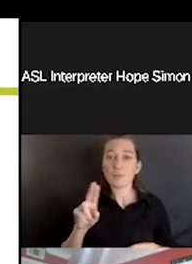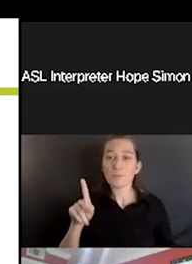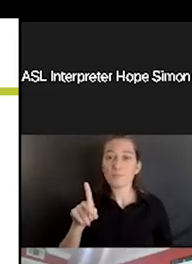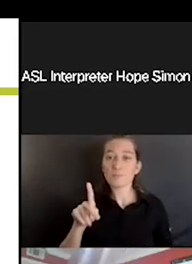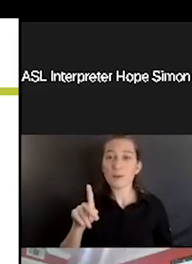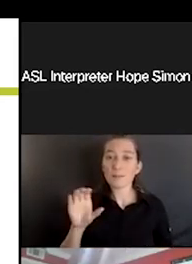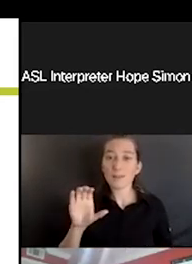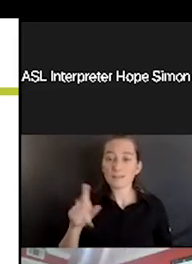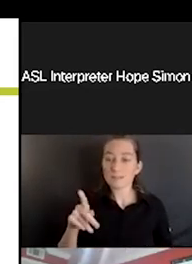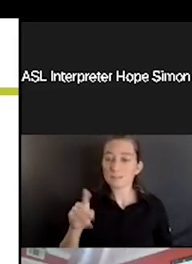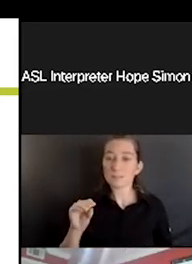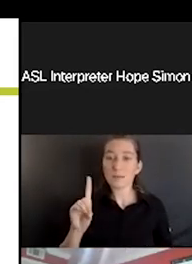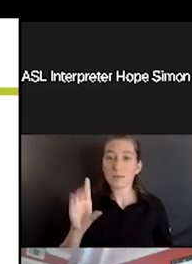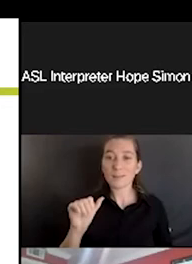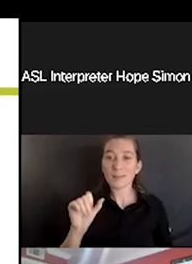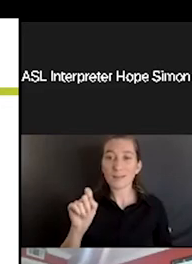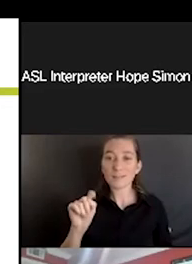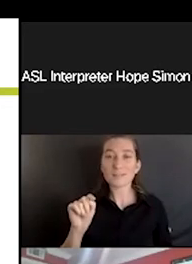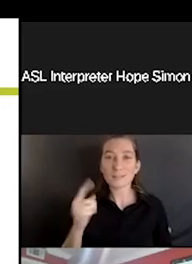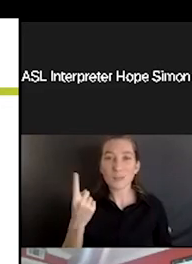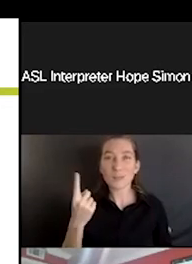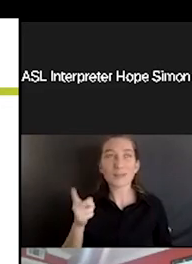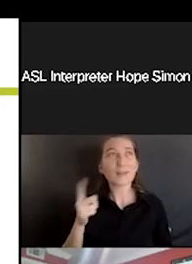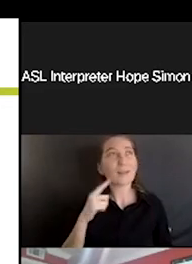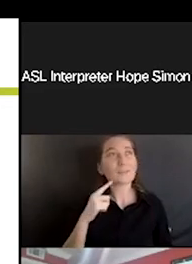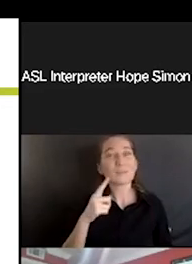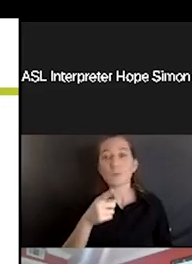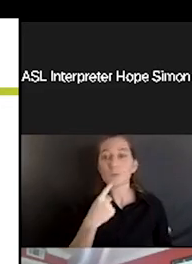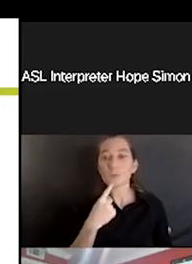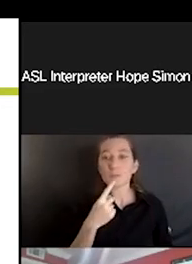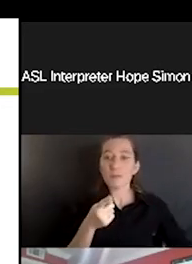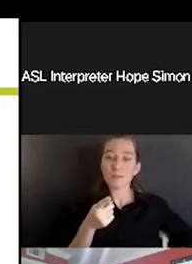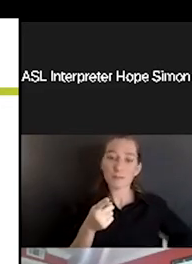one. You seem to indicate that